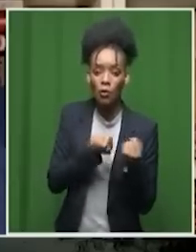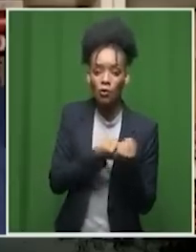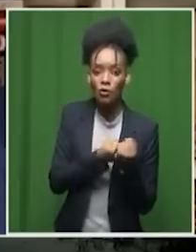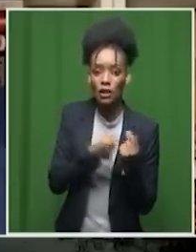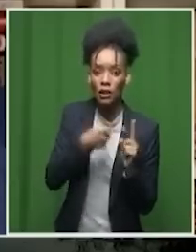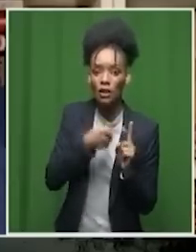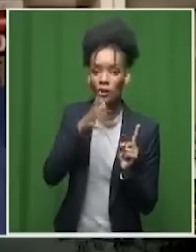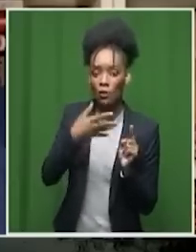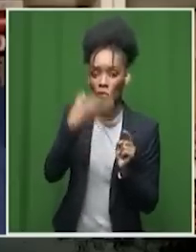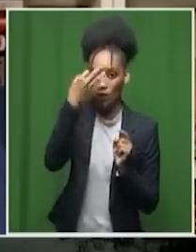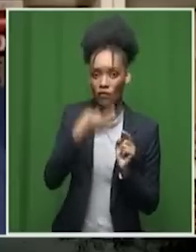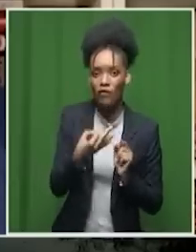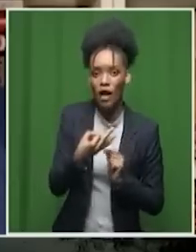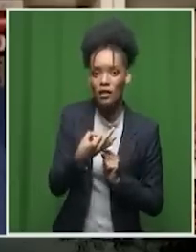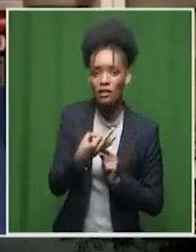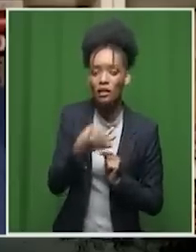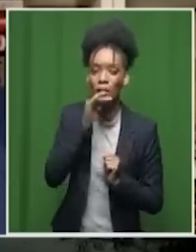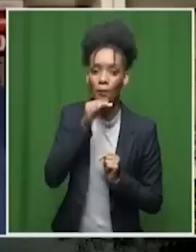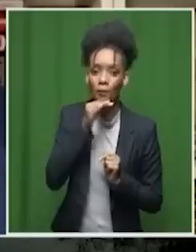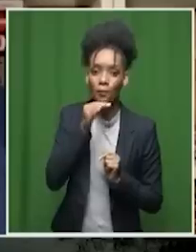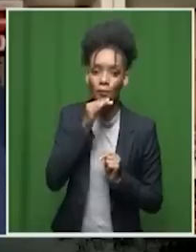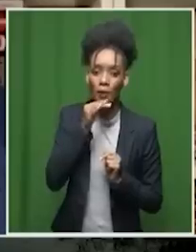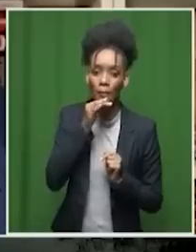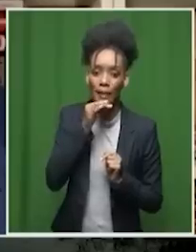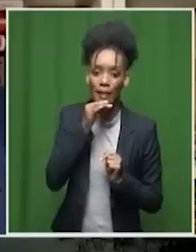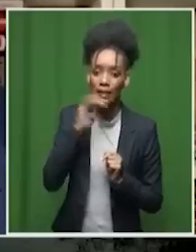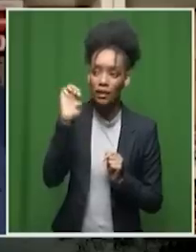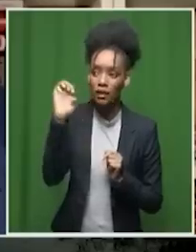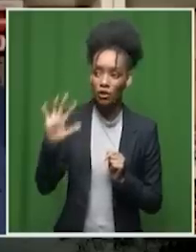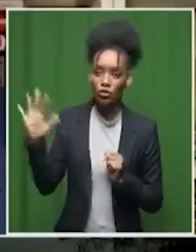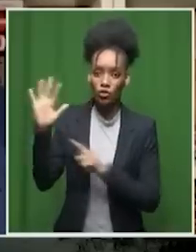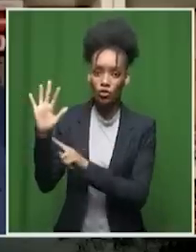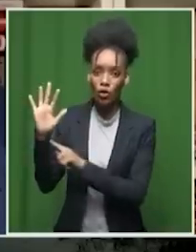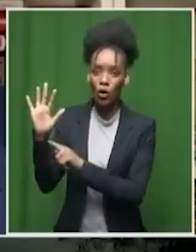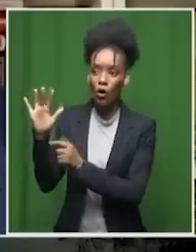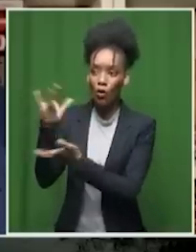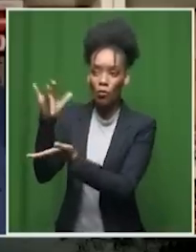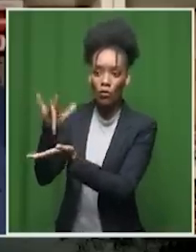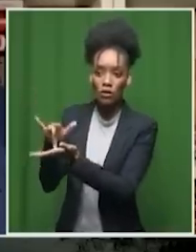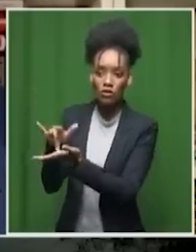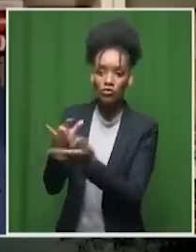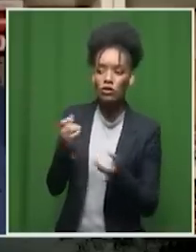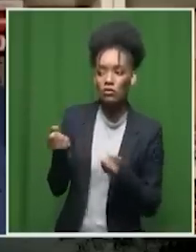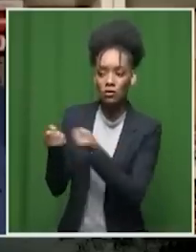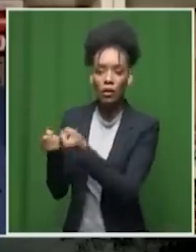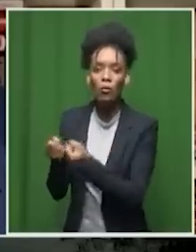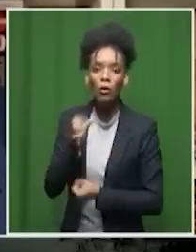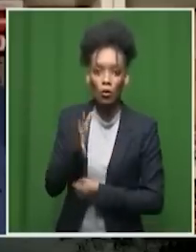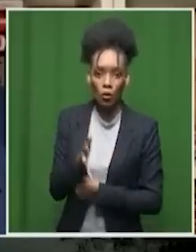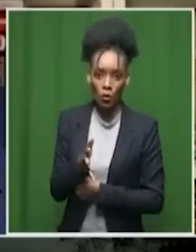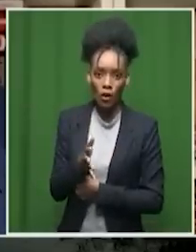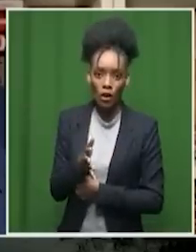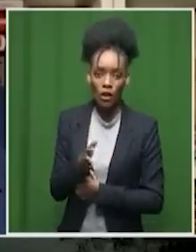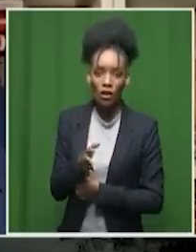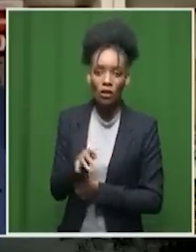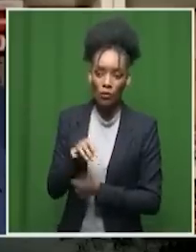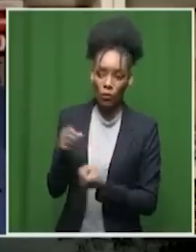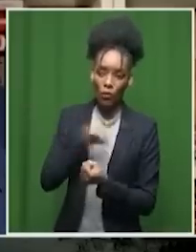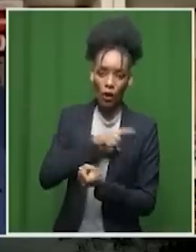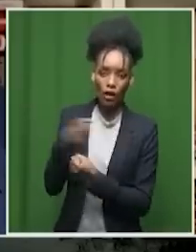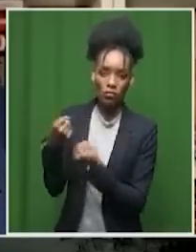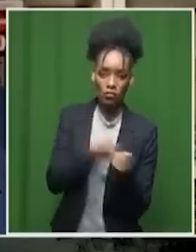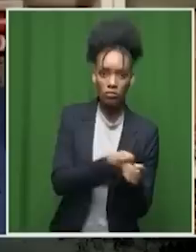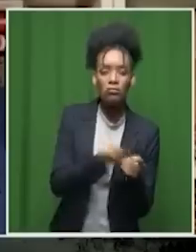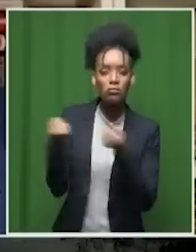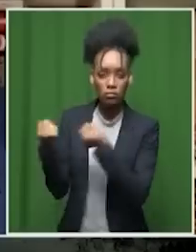the forefront of promoting Europe's position and their foreign policy position on what